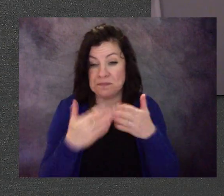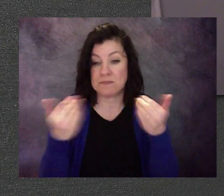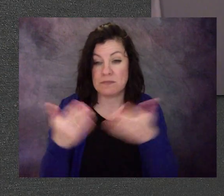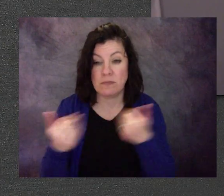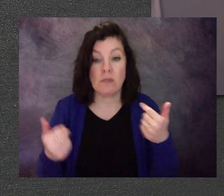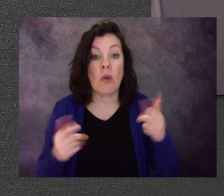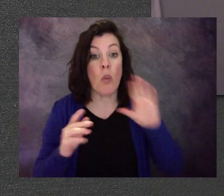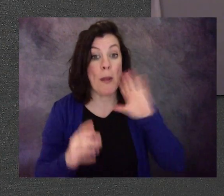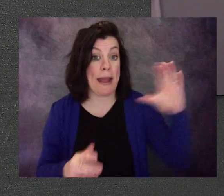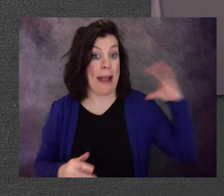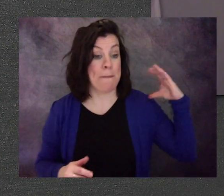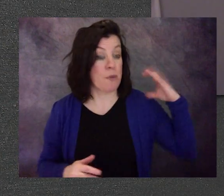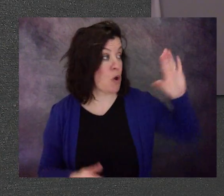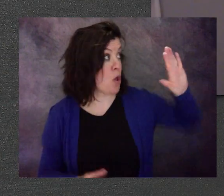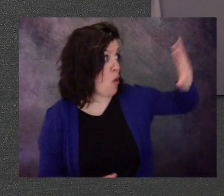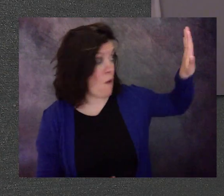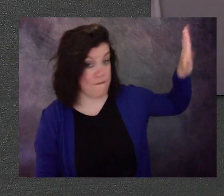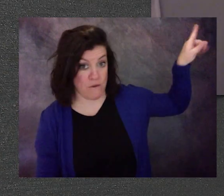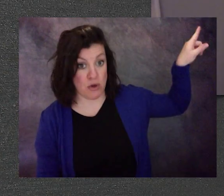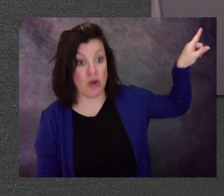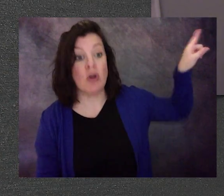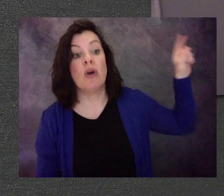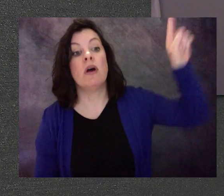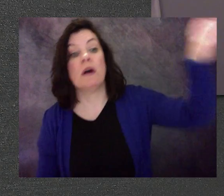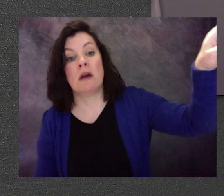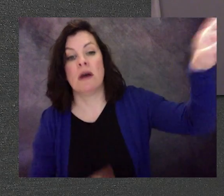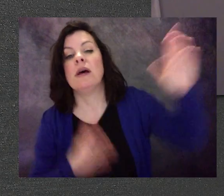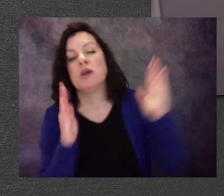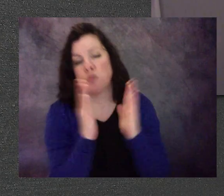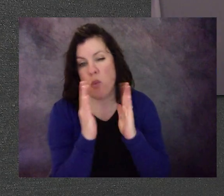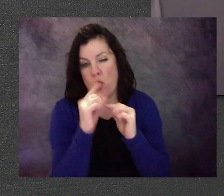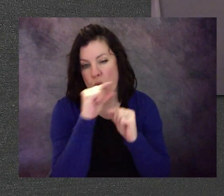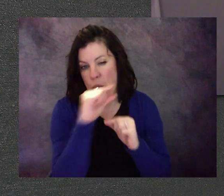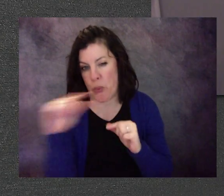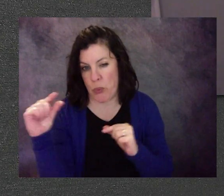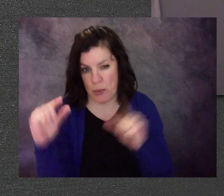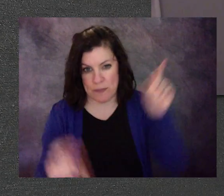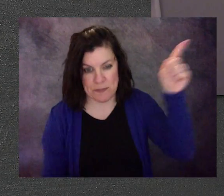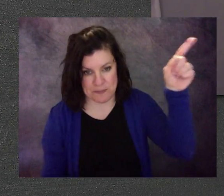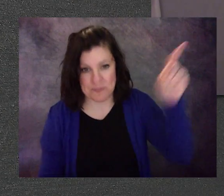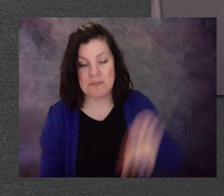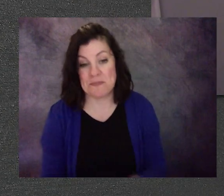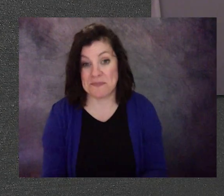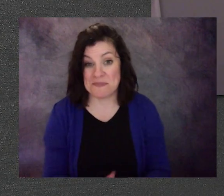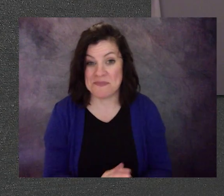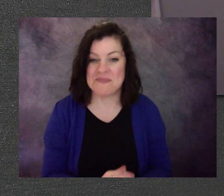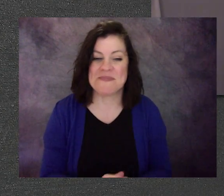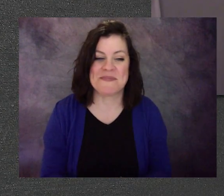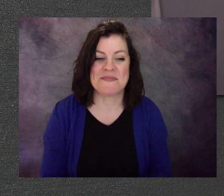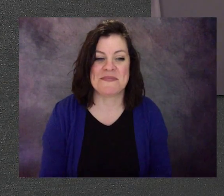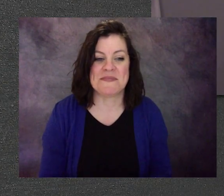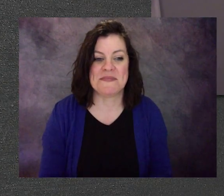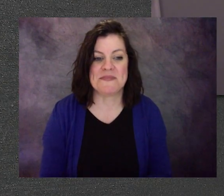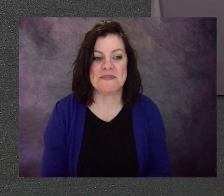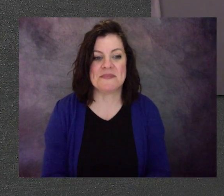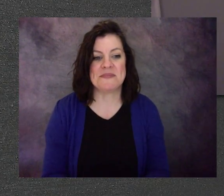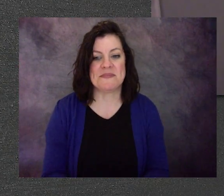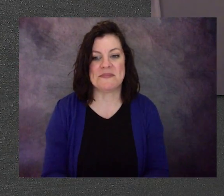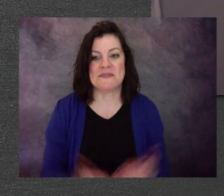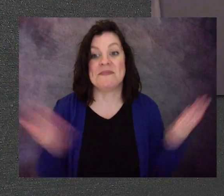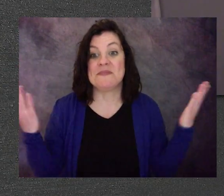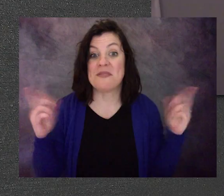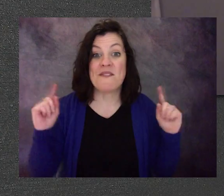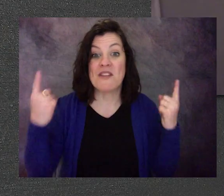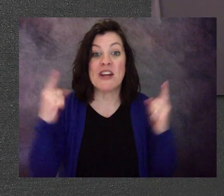on this side and the lowercase letters on this side. Are you ready? Here we go. Here is the